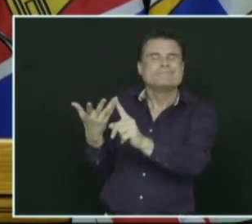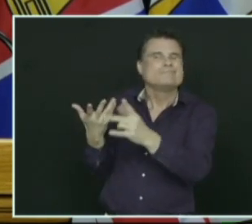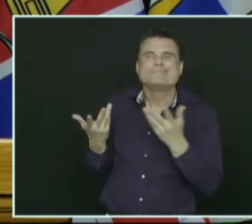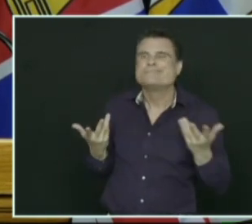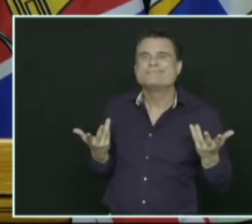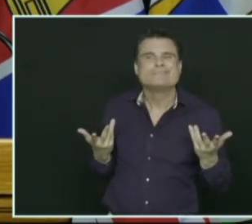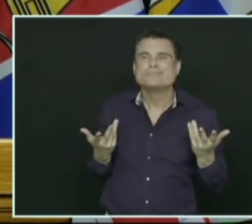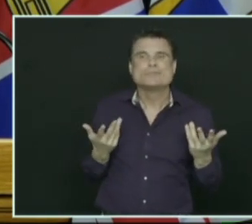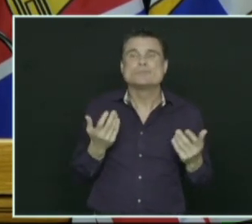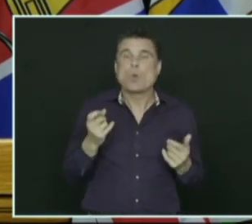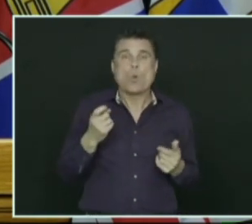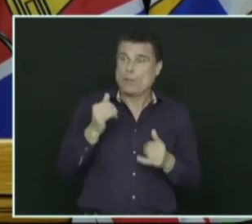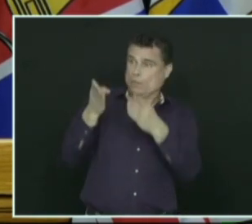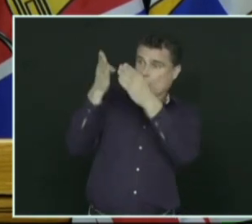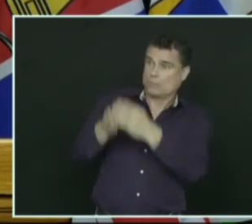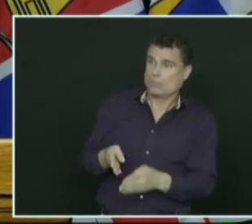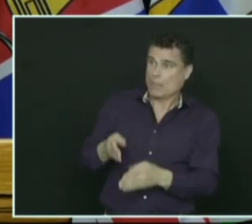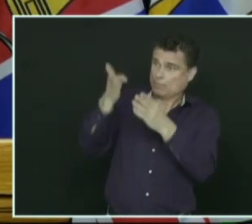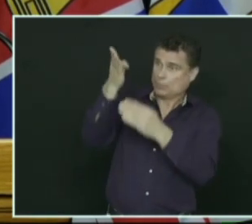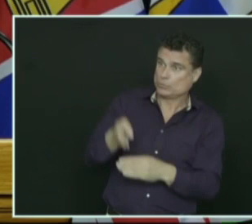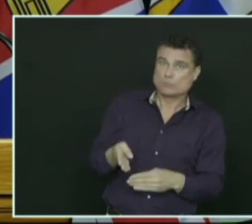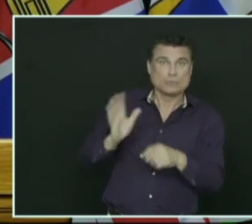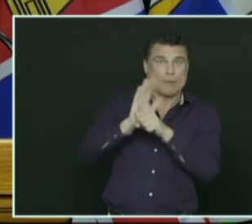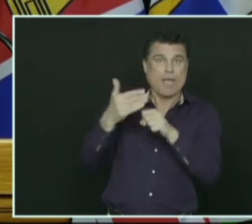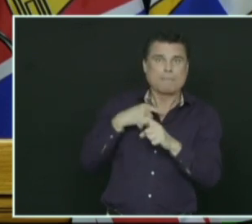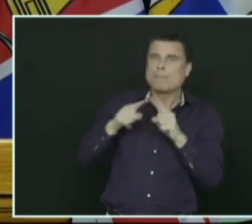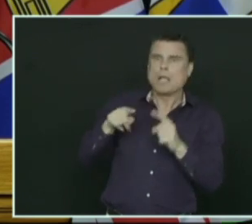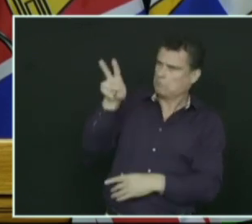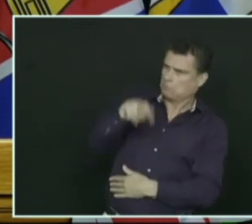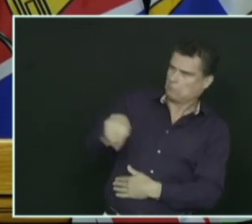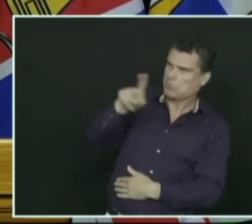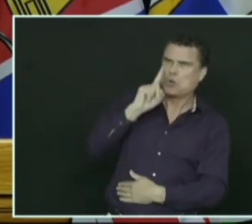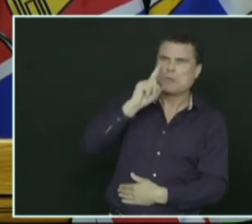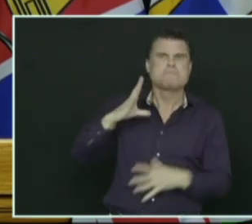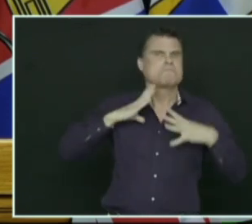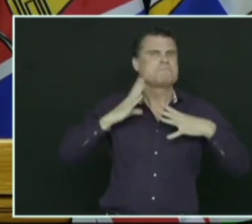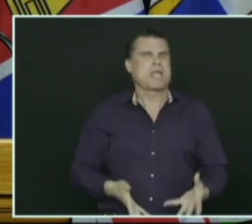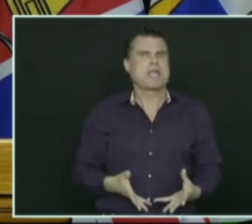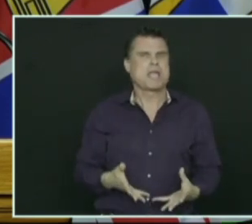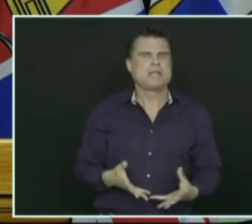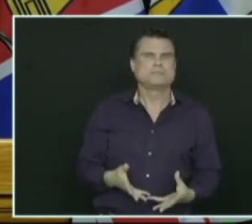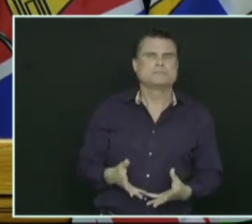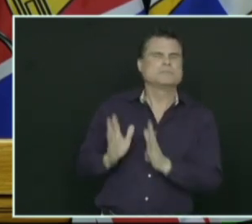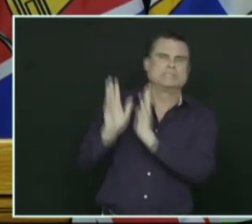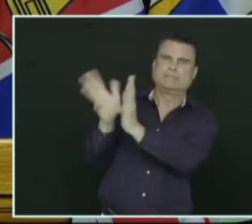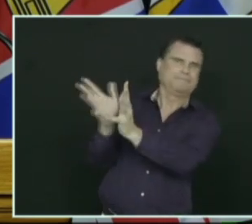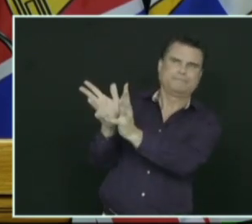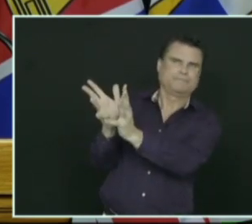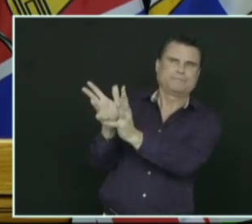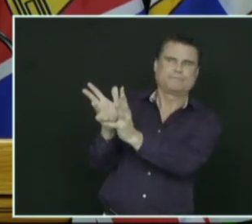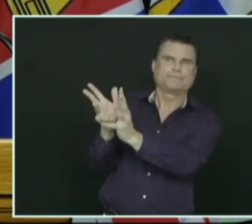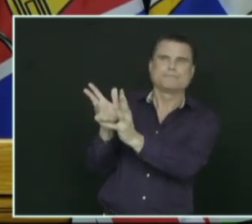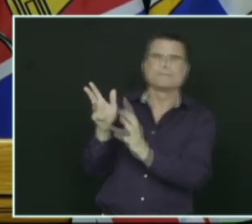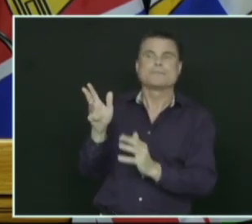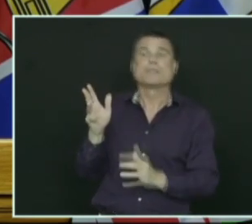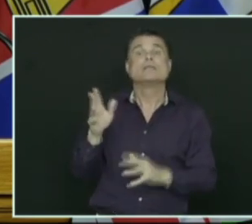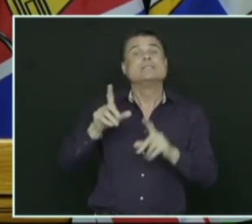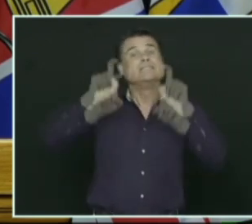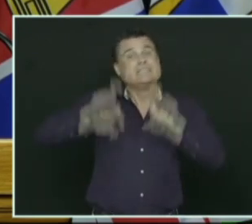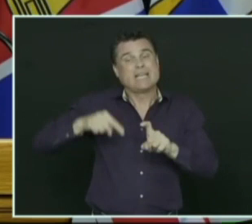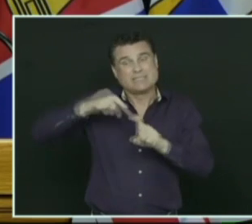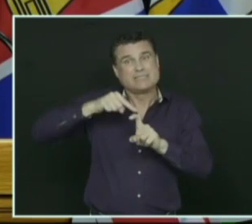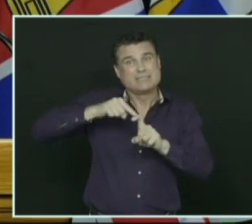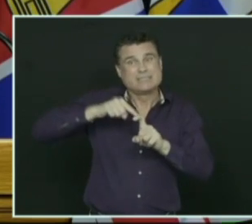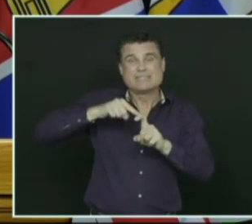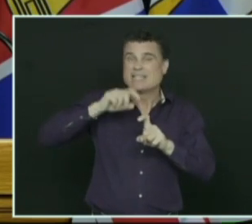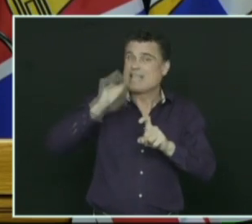Hi, Doc. To see some other countries begin to lift restrictions and attempt to begin a path back to a normal life. I'm just